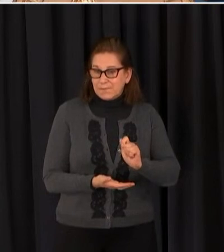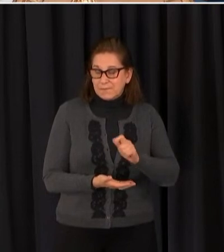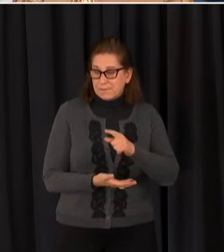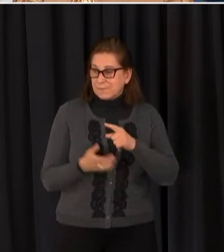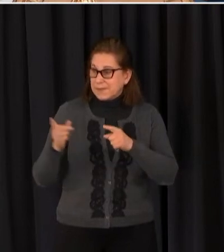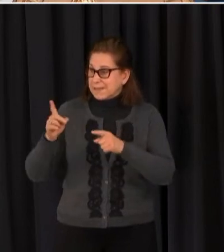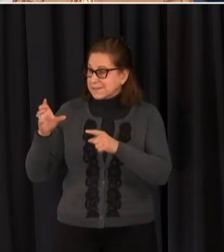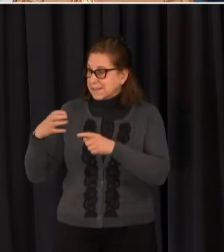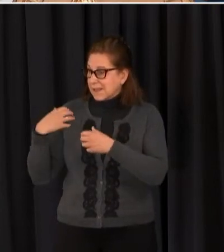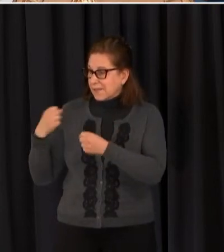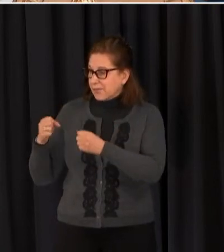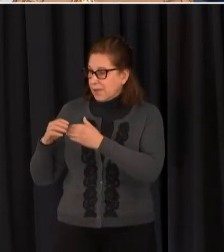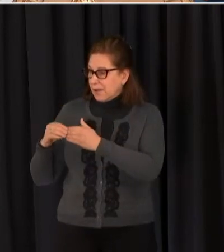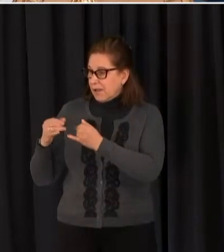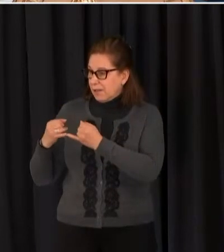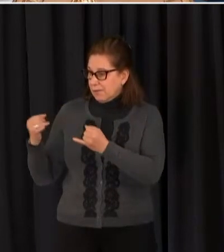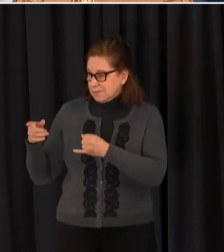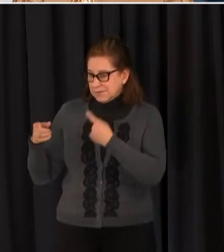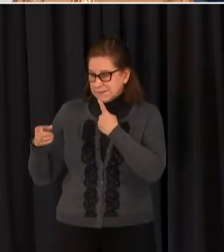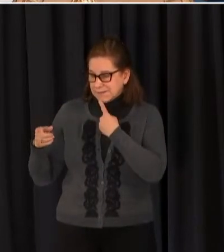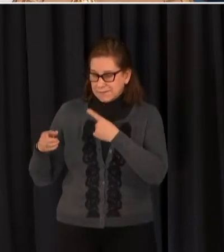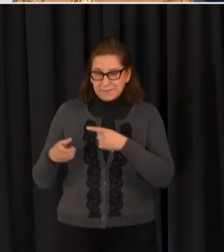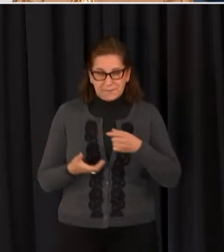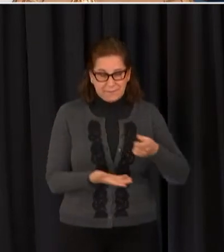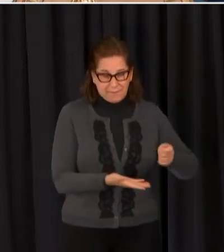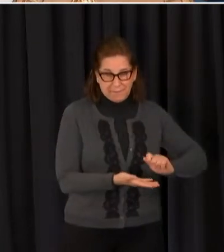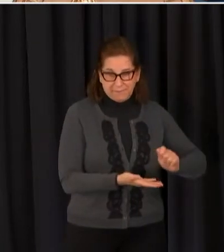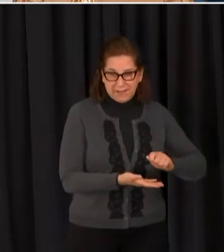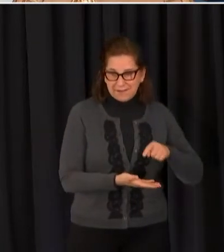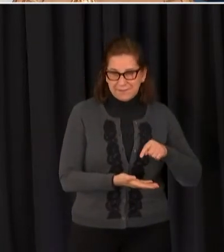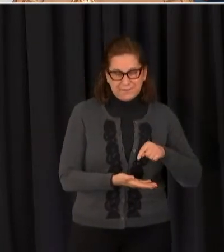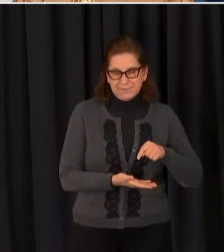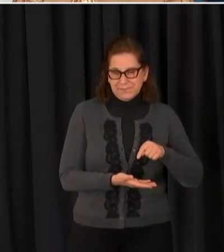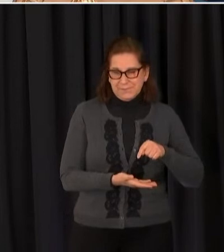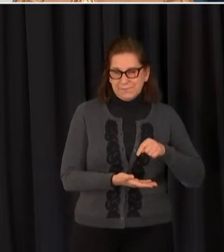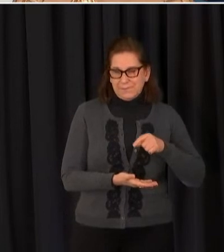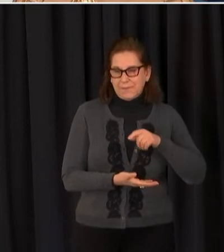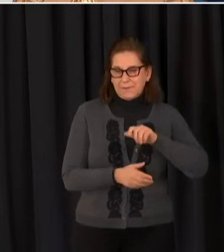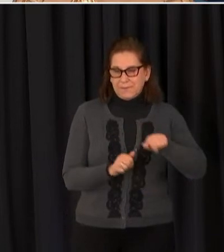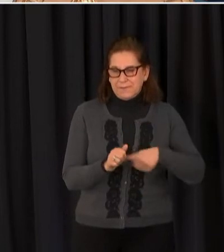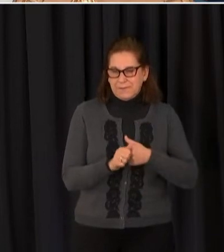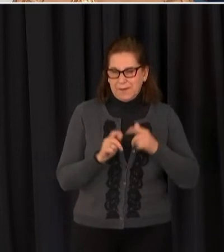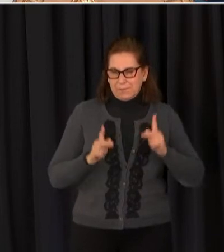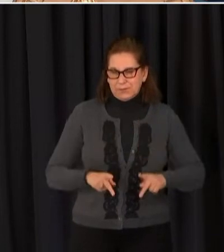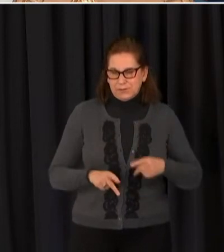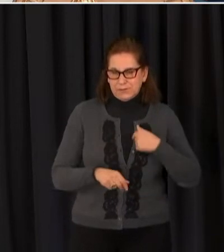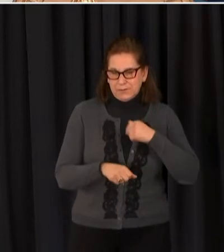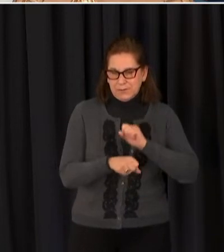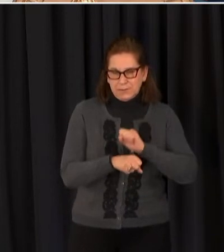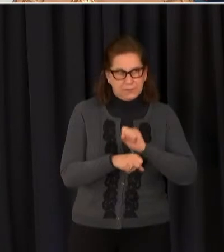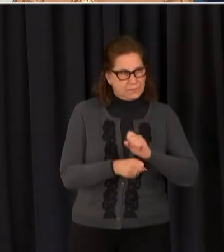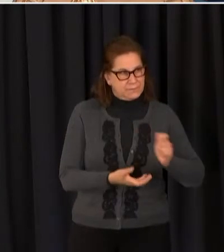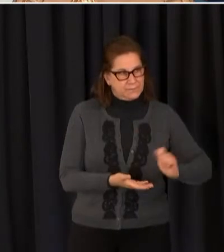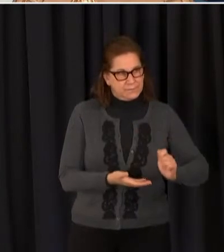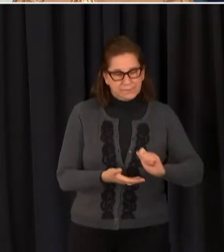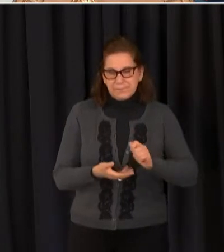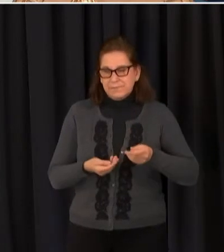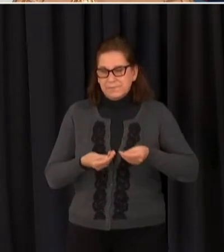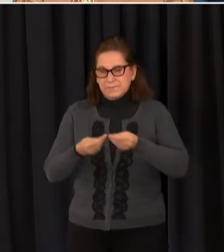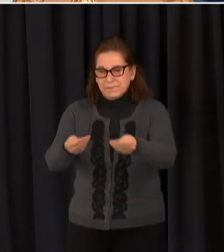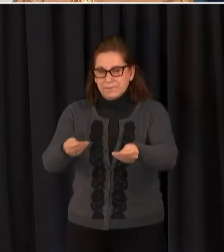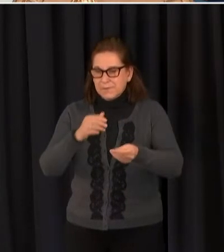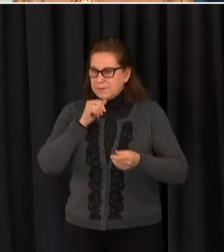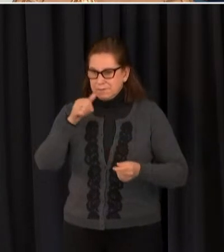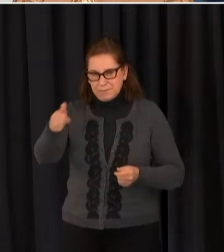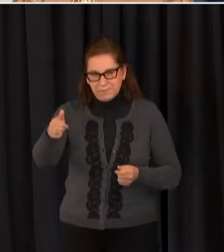that. DC Health will also issue updated guidance on schools on best public